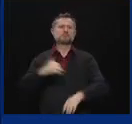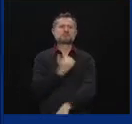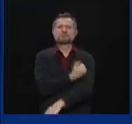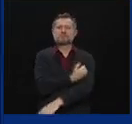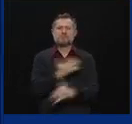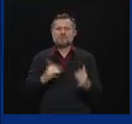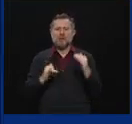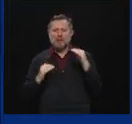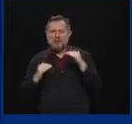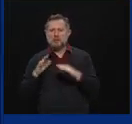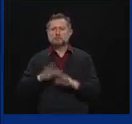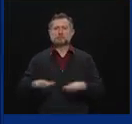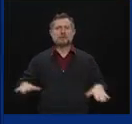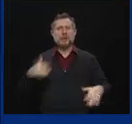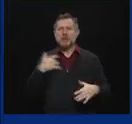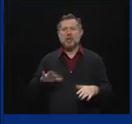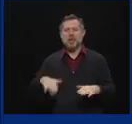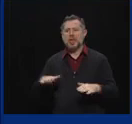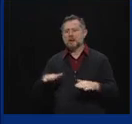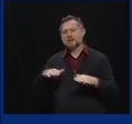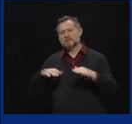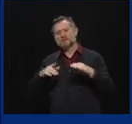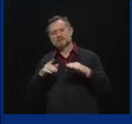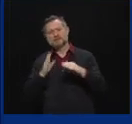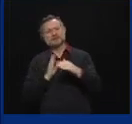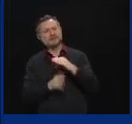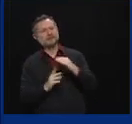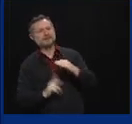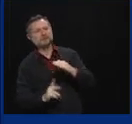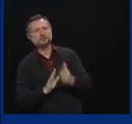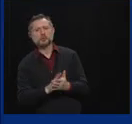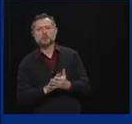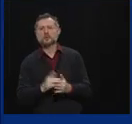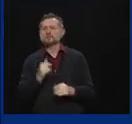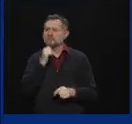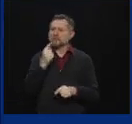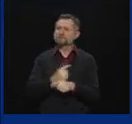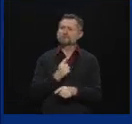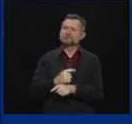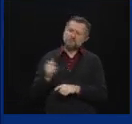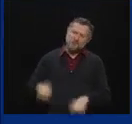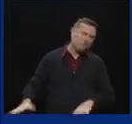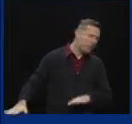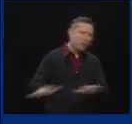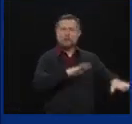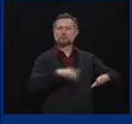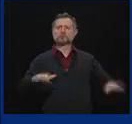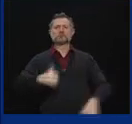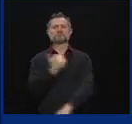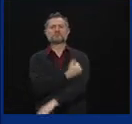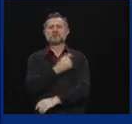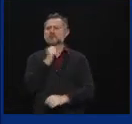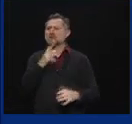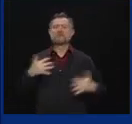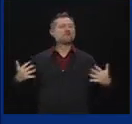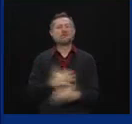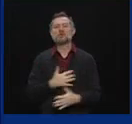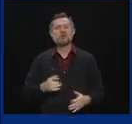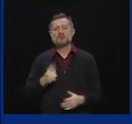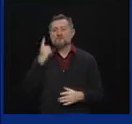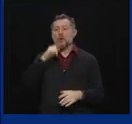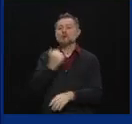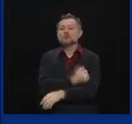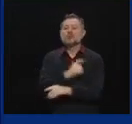into kindergarten unless they're vaccinated. There should be no fear associated with the vaccine. This is for children's